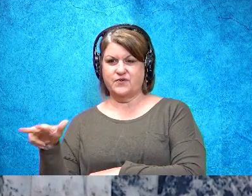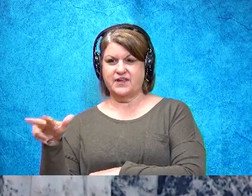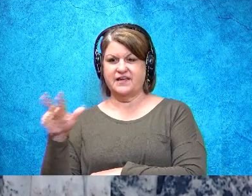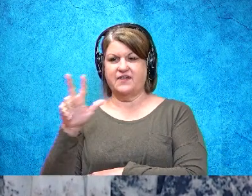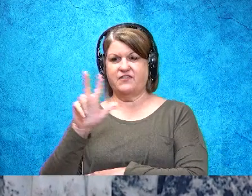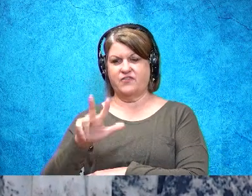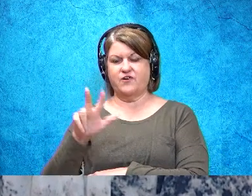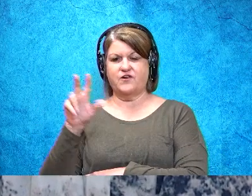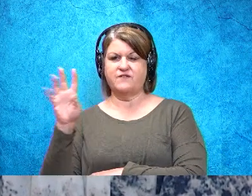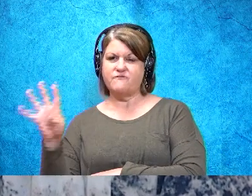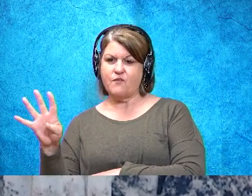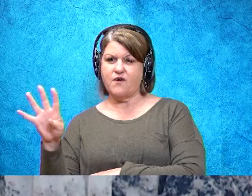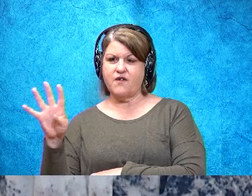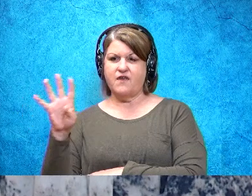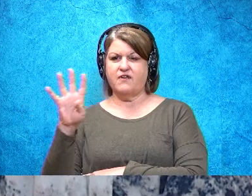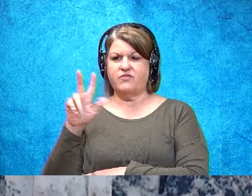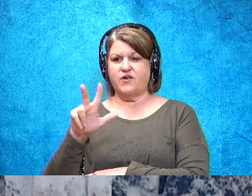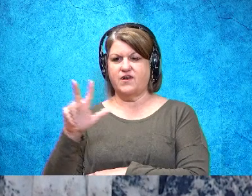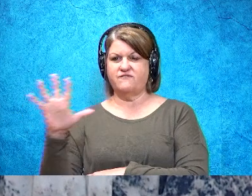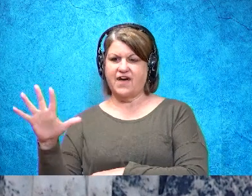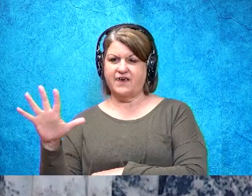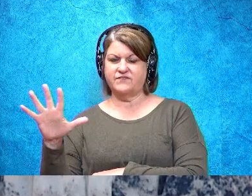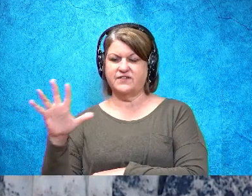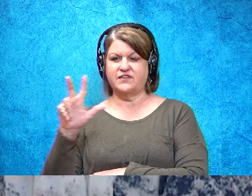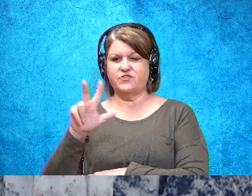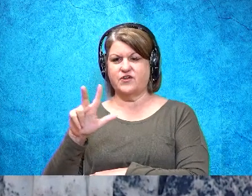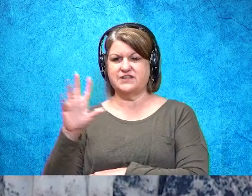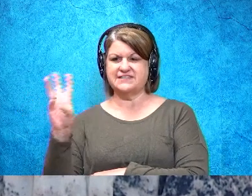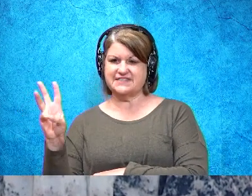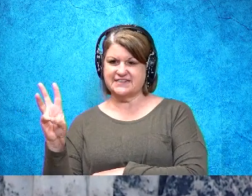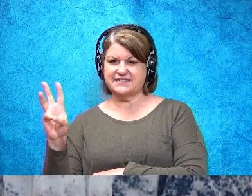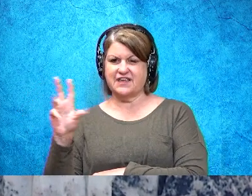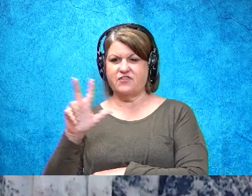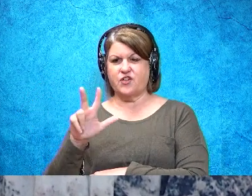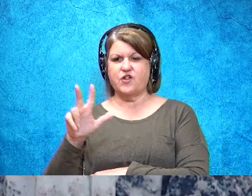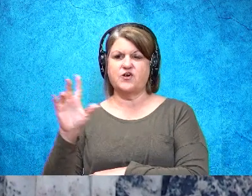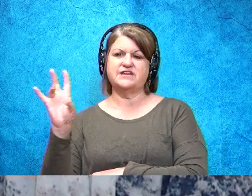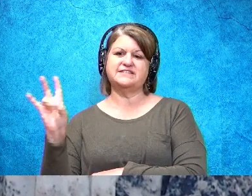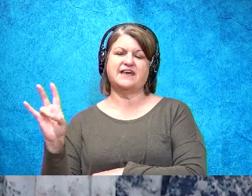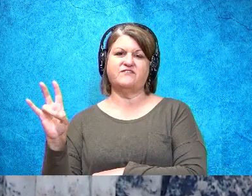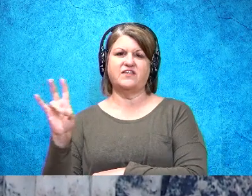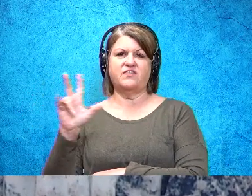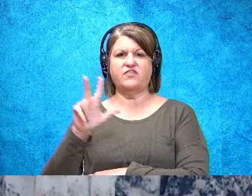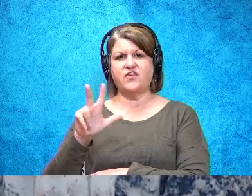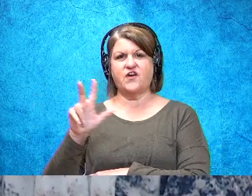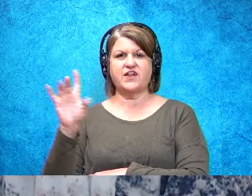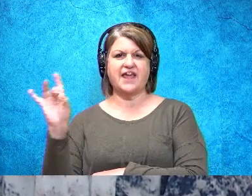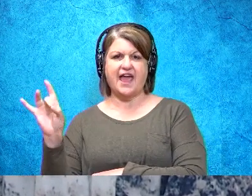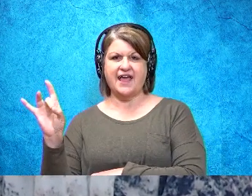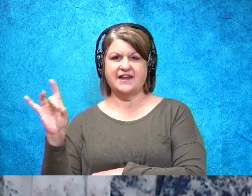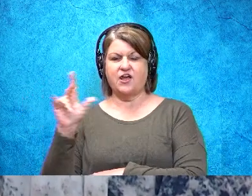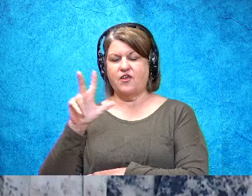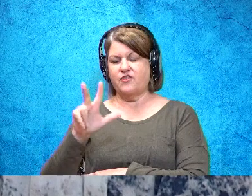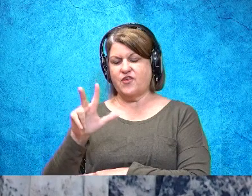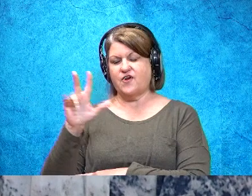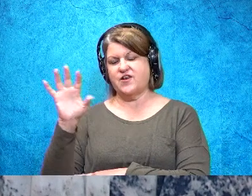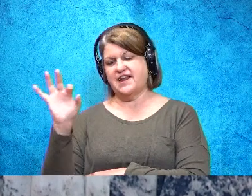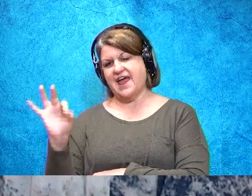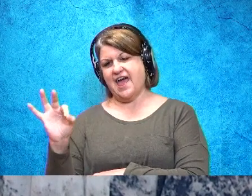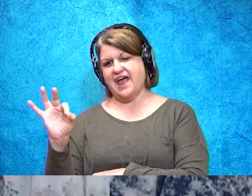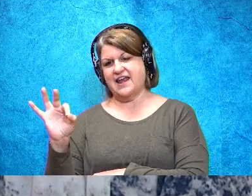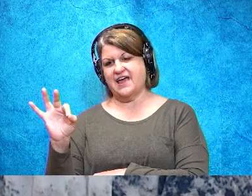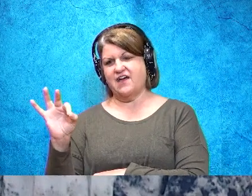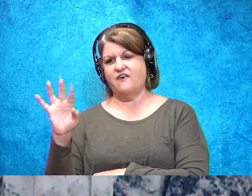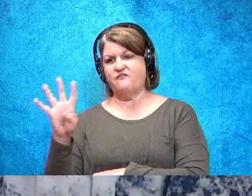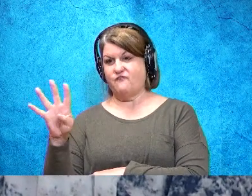33, 34, 35, 36, 37, 38,